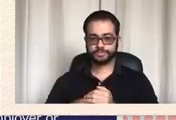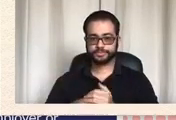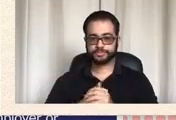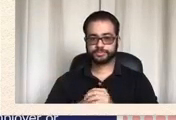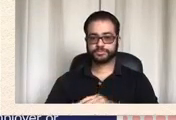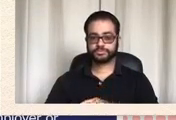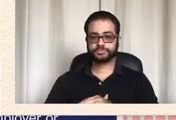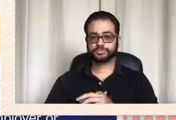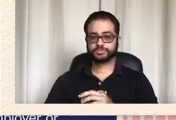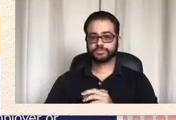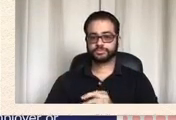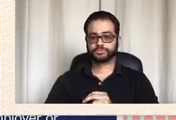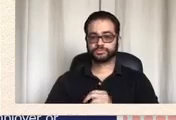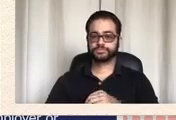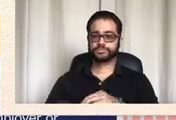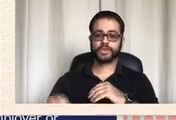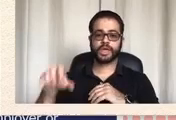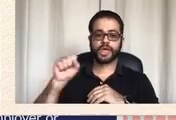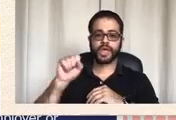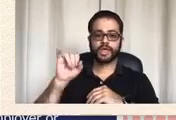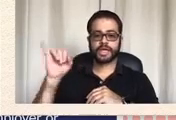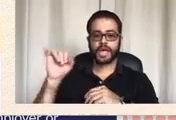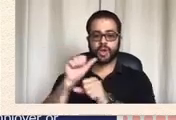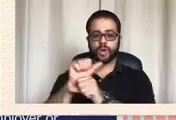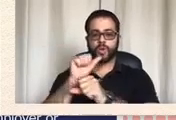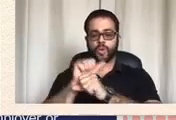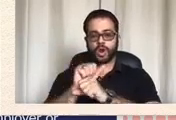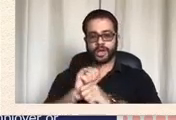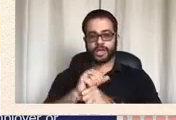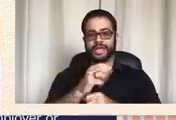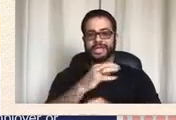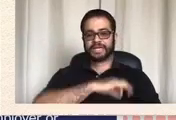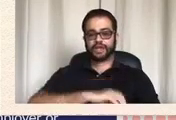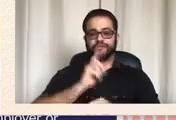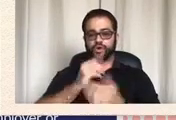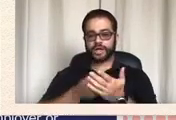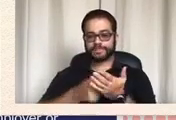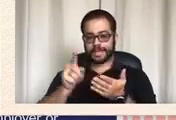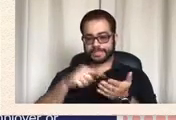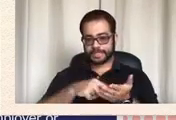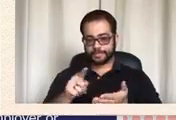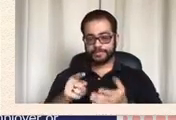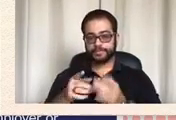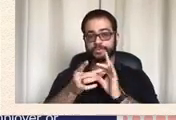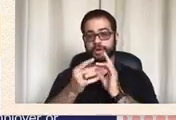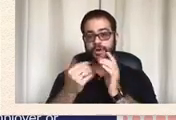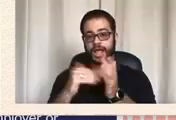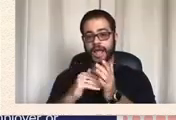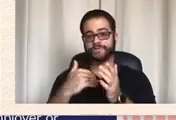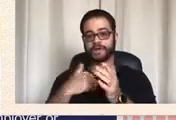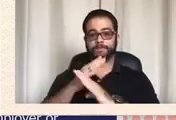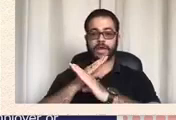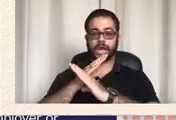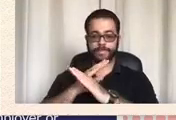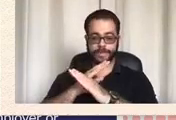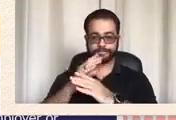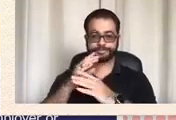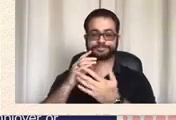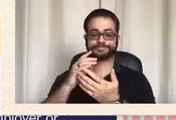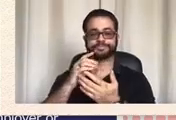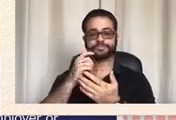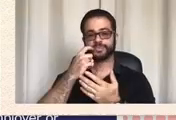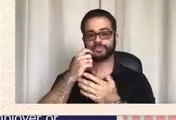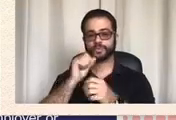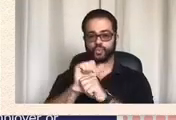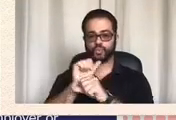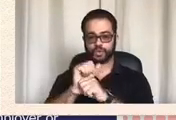SSI work incentive for expenses. Again, we have our impairment related work expenses. So expenses paid by the beneficiary related to their employment